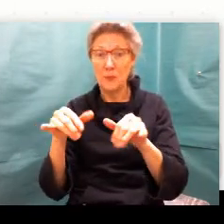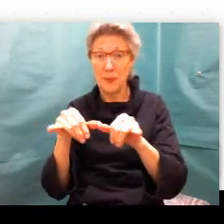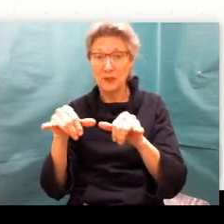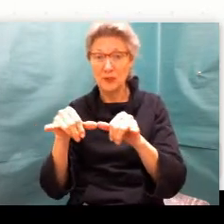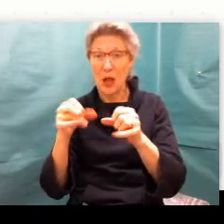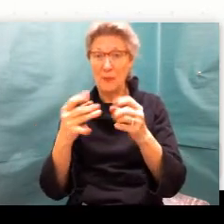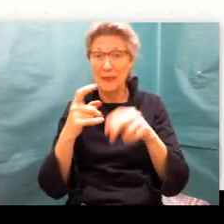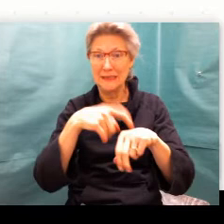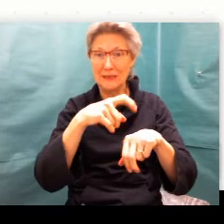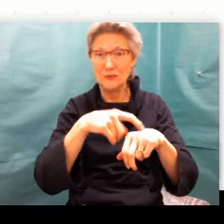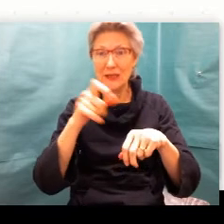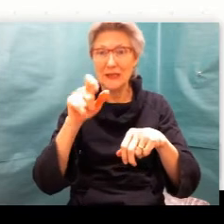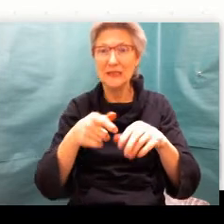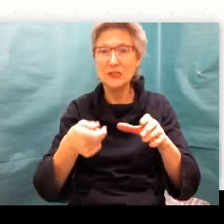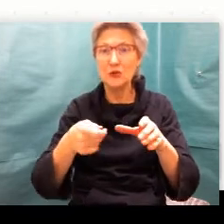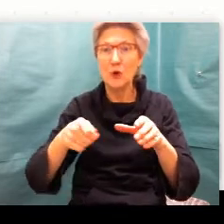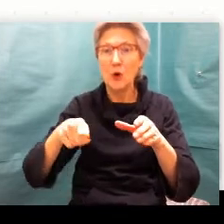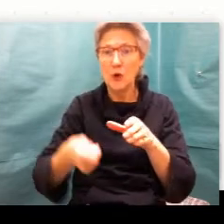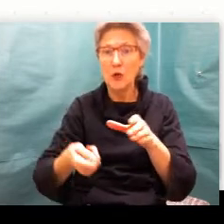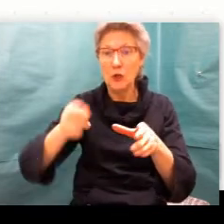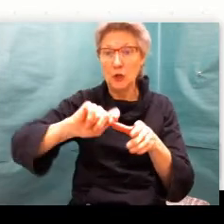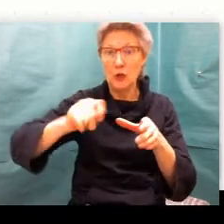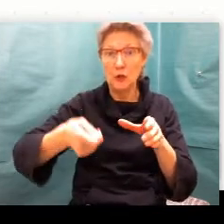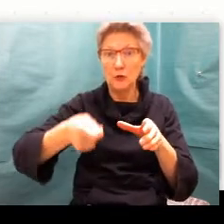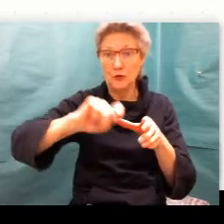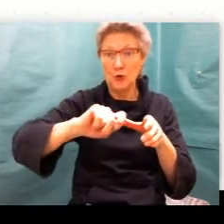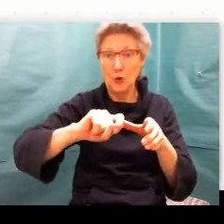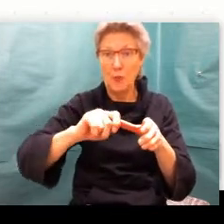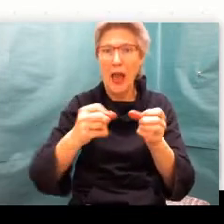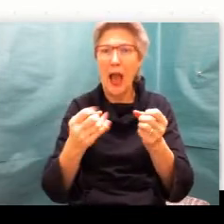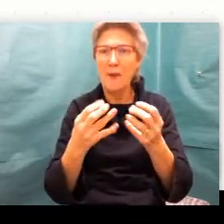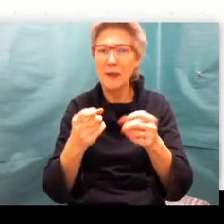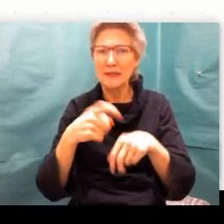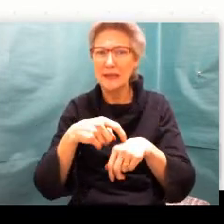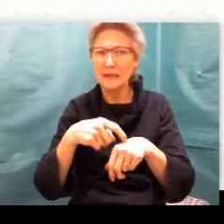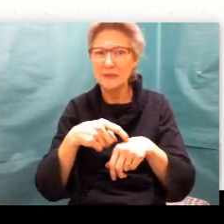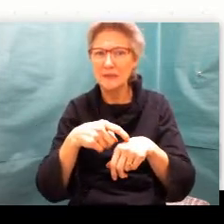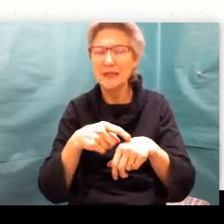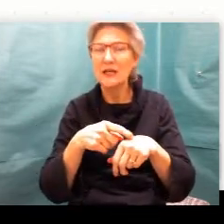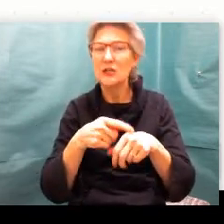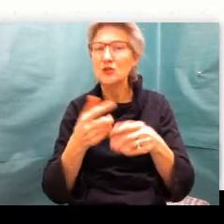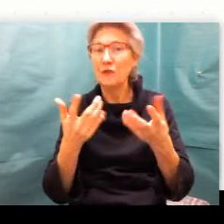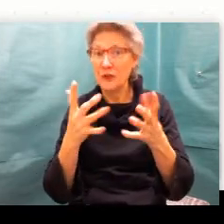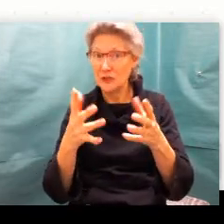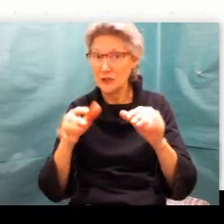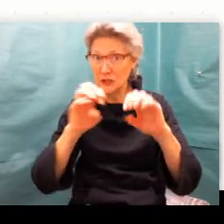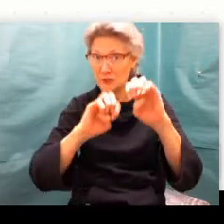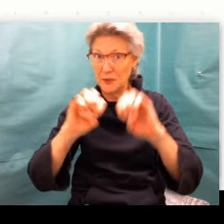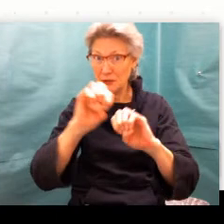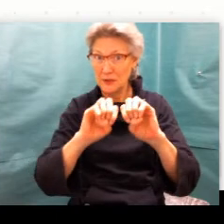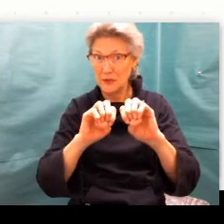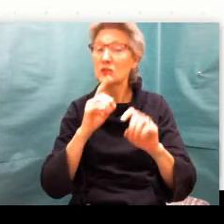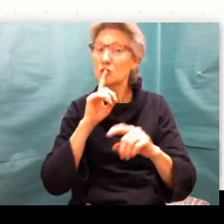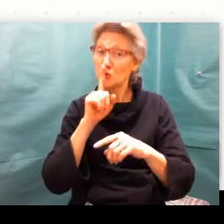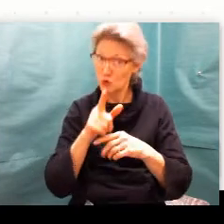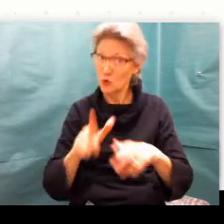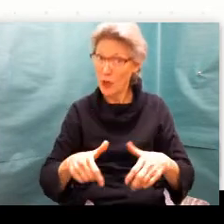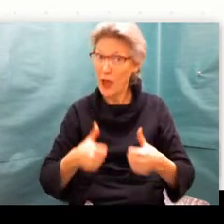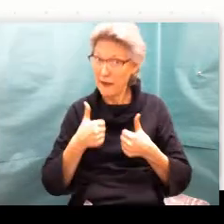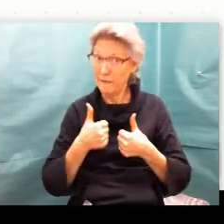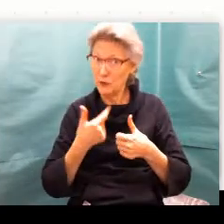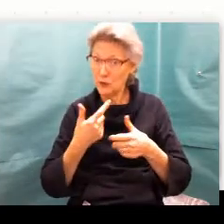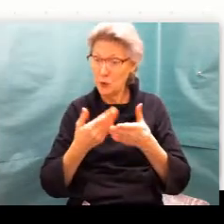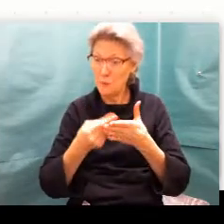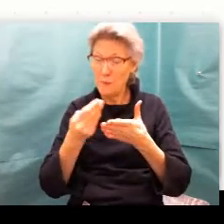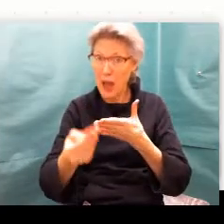is another possible real-life problem. When you buy measuring cups and measuring spoons, they only come in certain measurements. So a lot of times